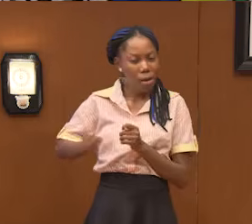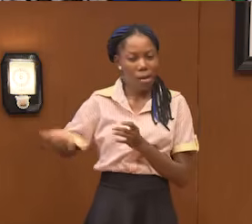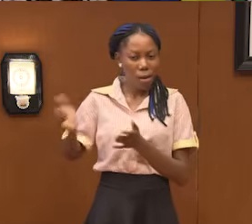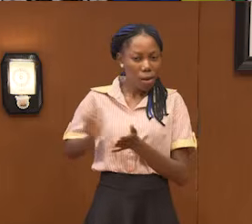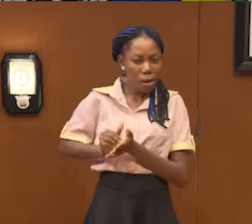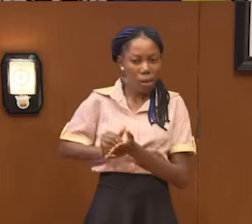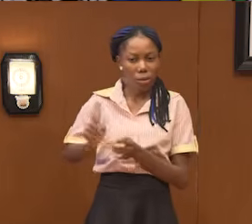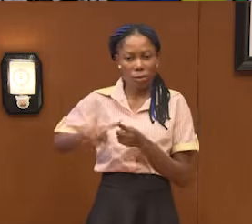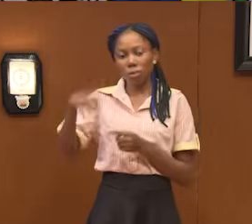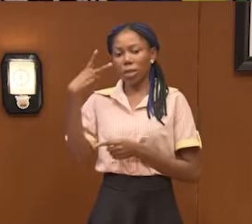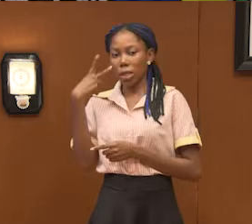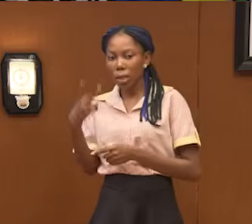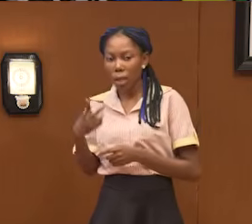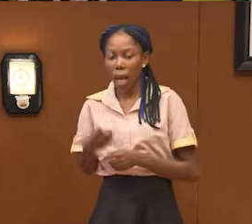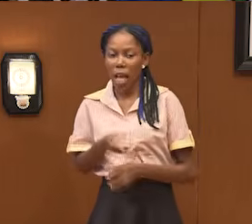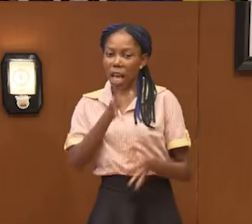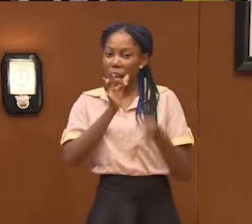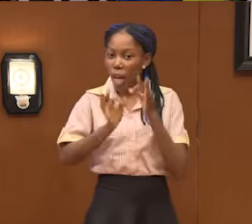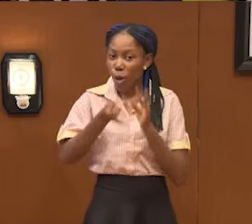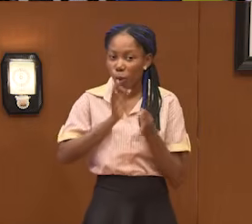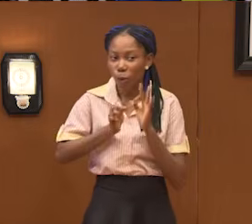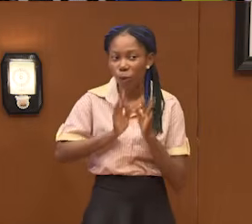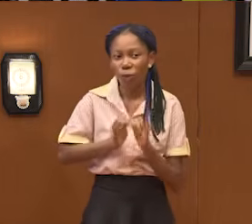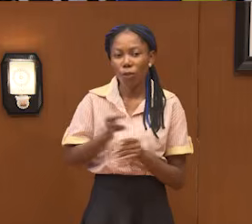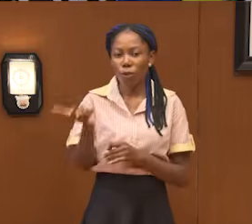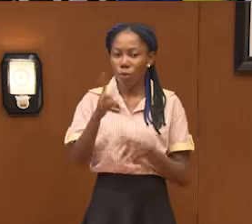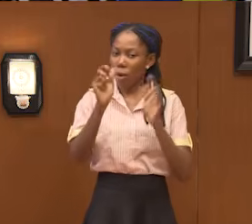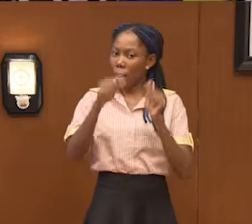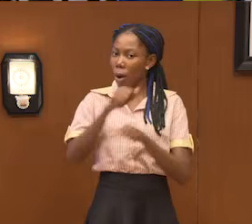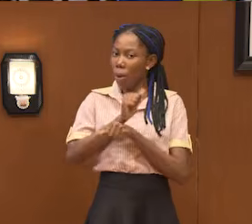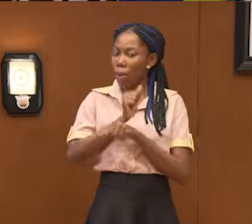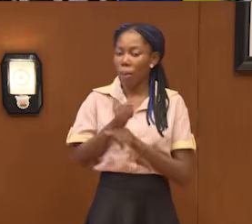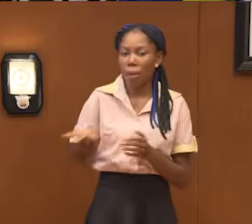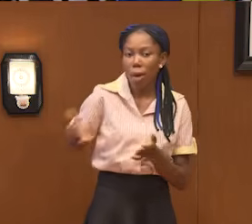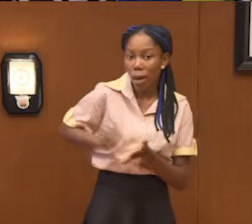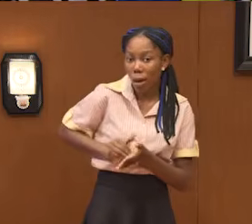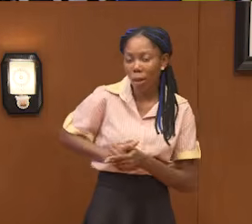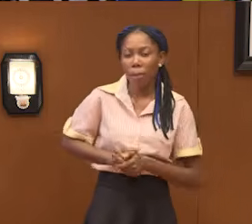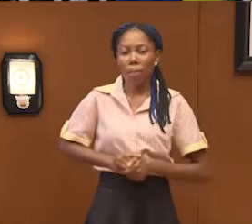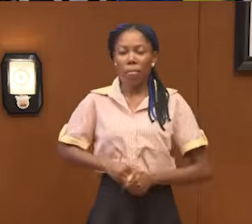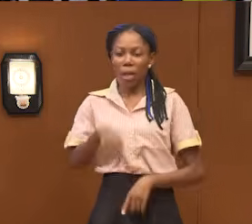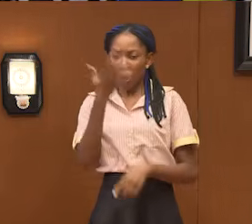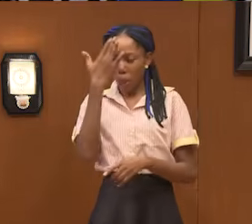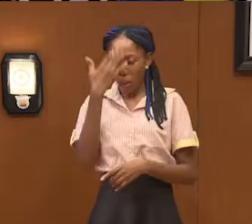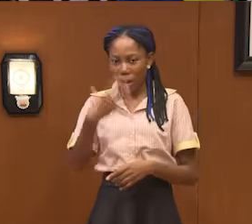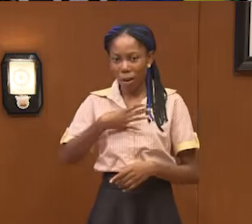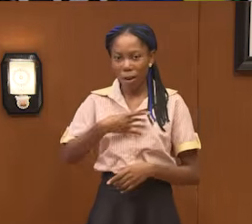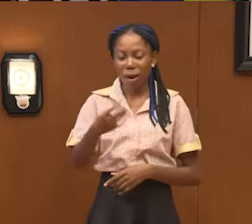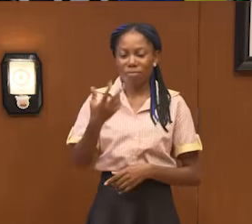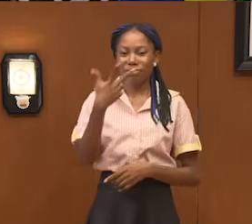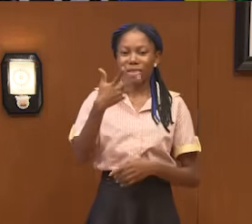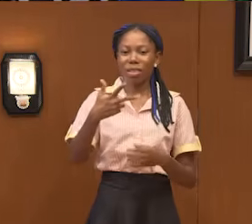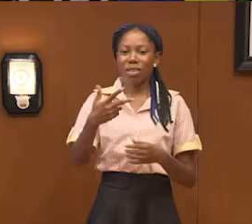see whether you can still make it work. You just separated less than a month